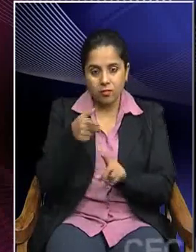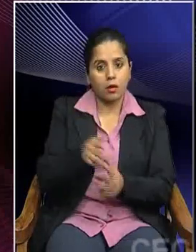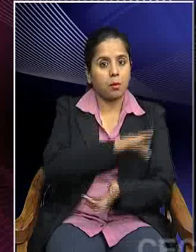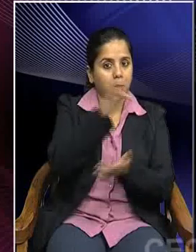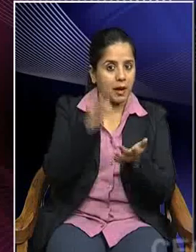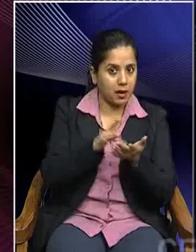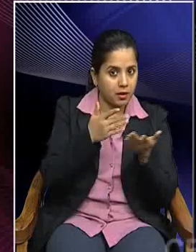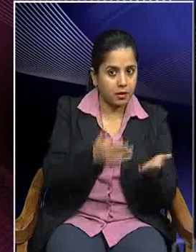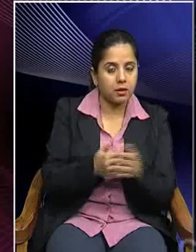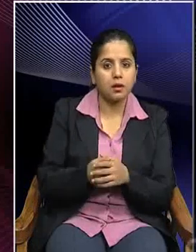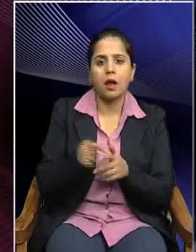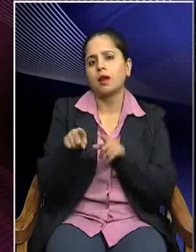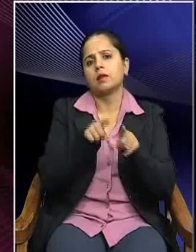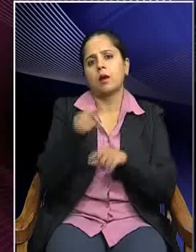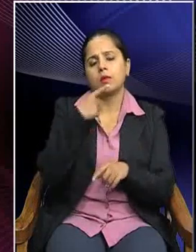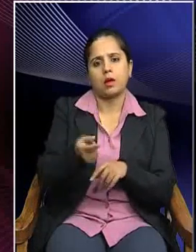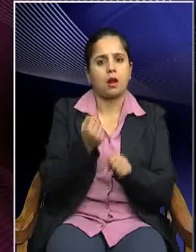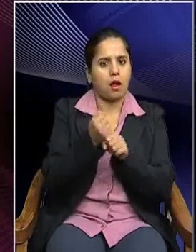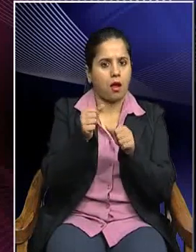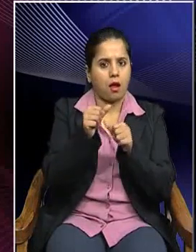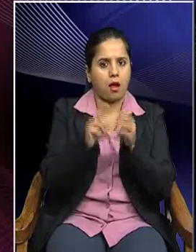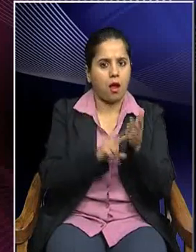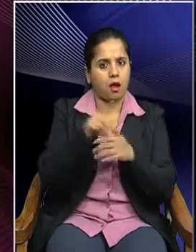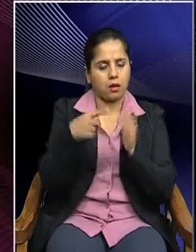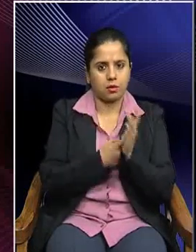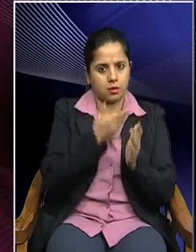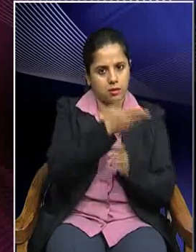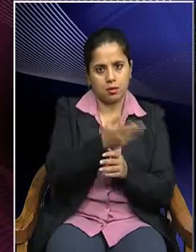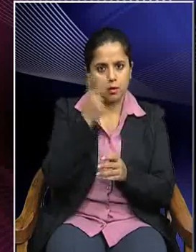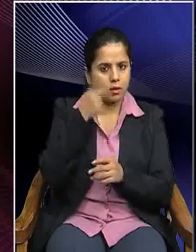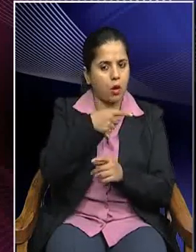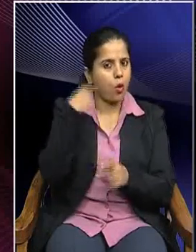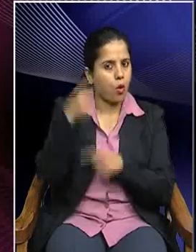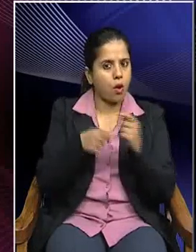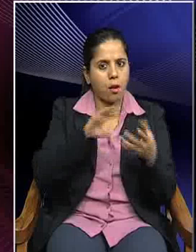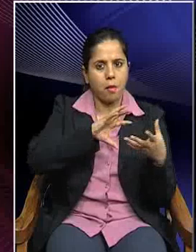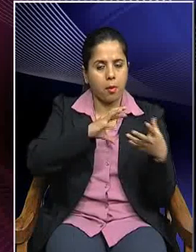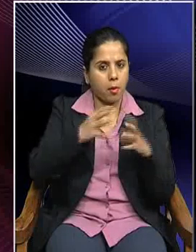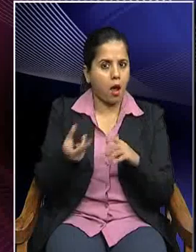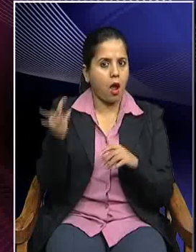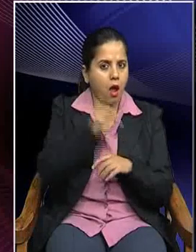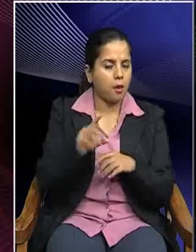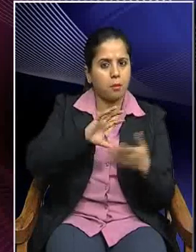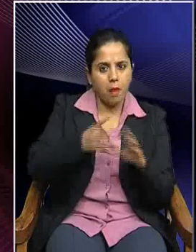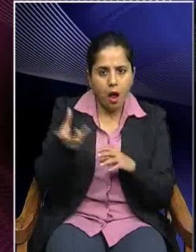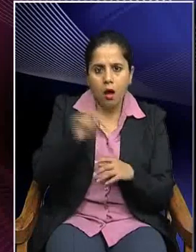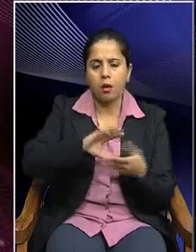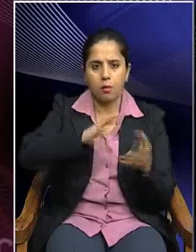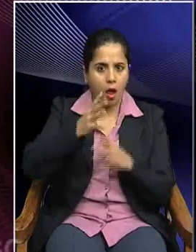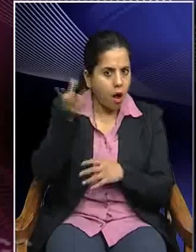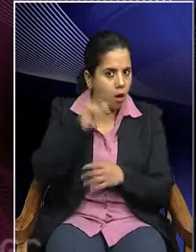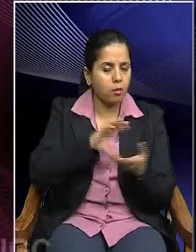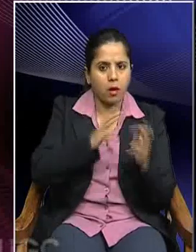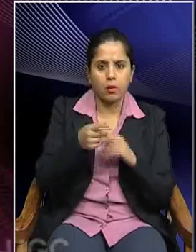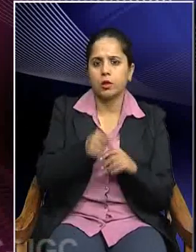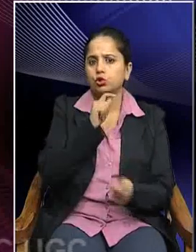place, say Gandhar, keep forming, reforming, and it